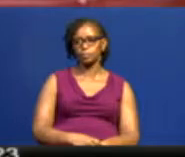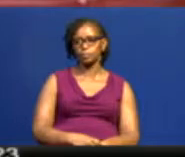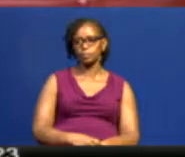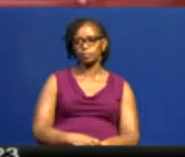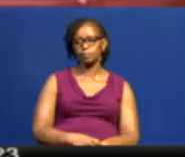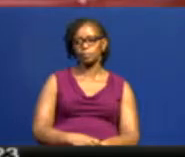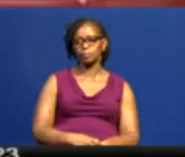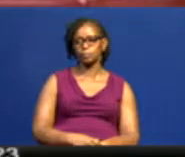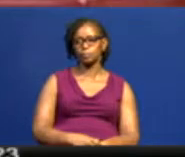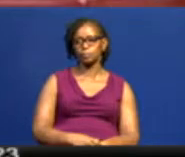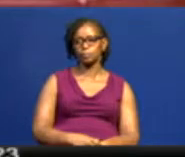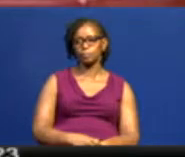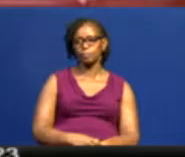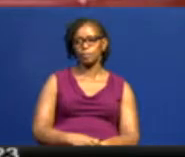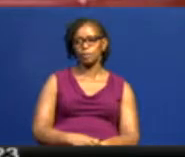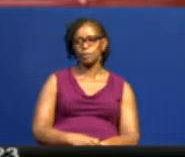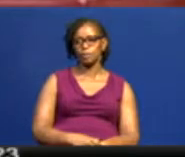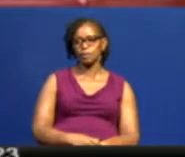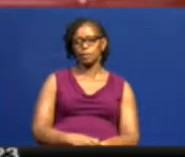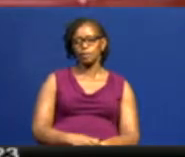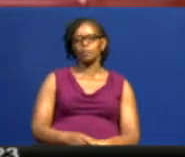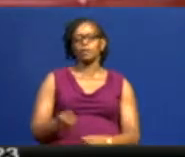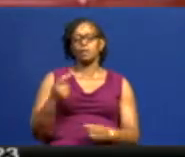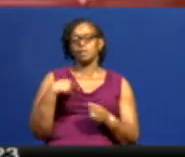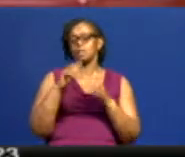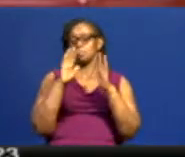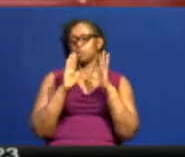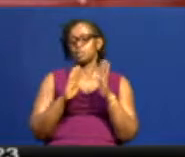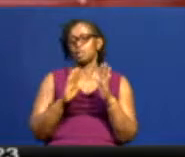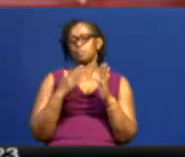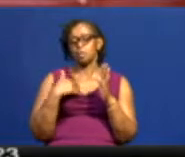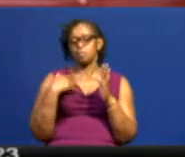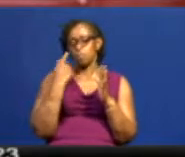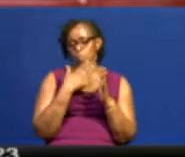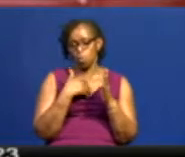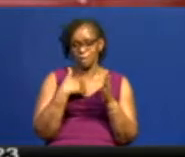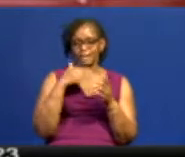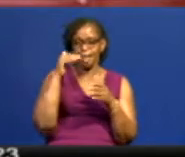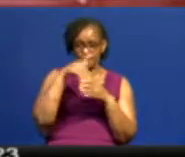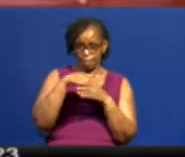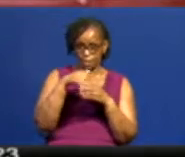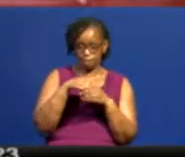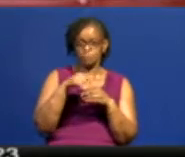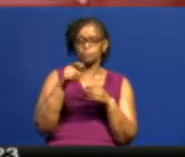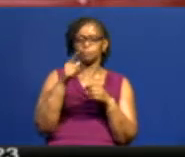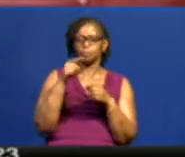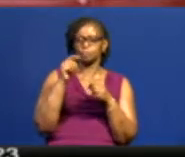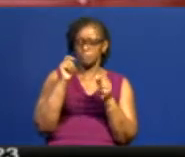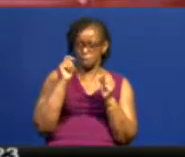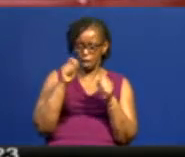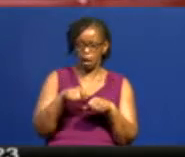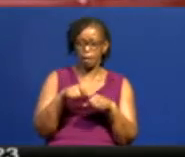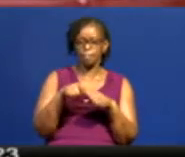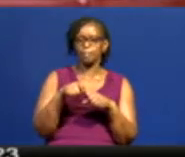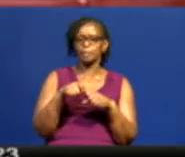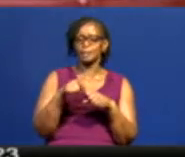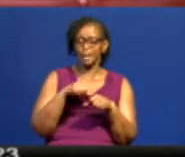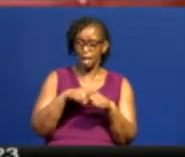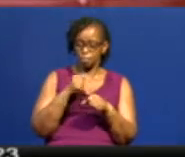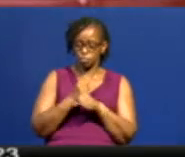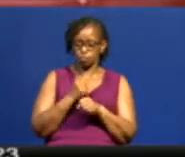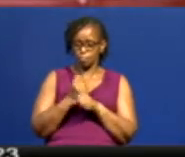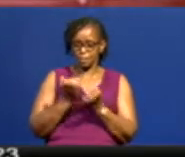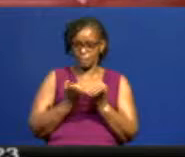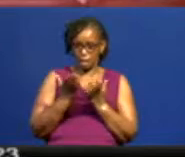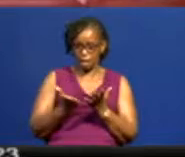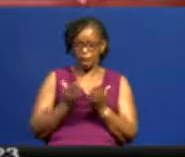need for prospective investors to know there will be a spirit of fairness in handling their business over time,